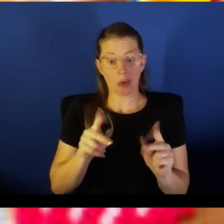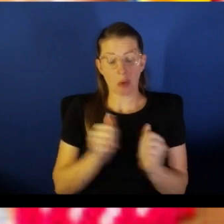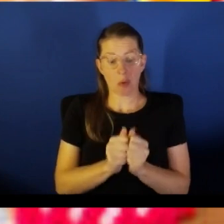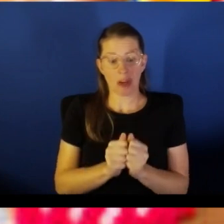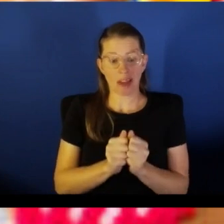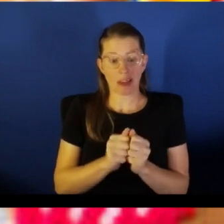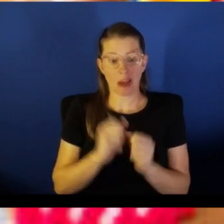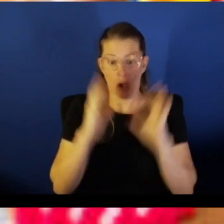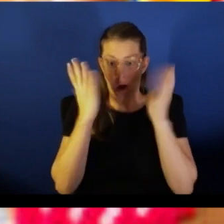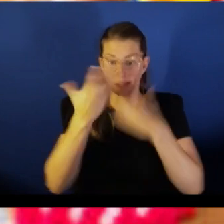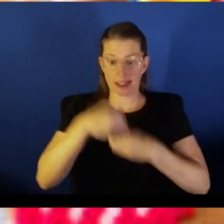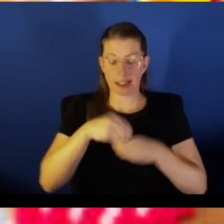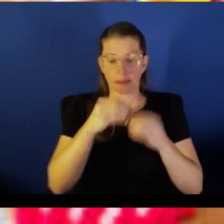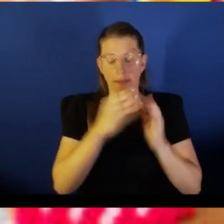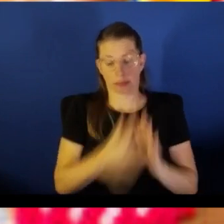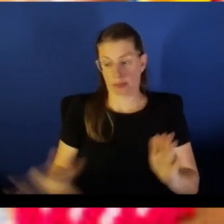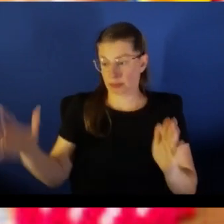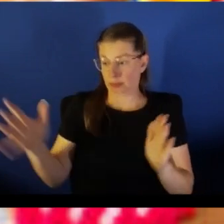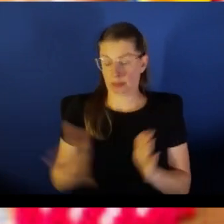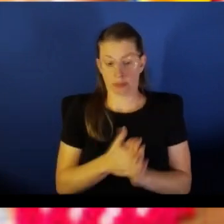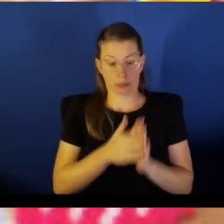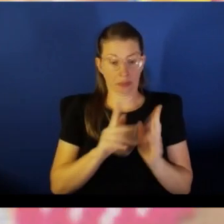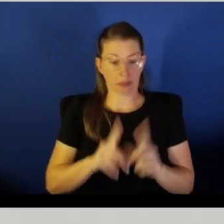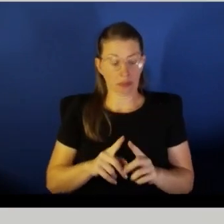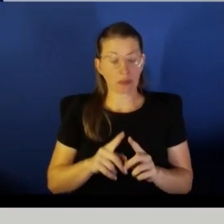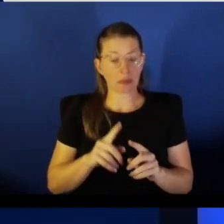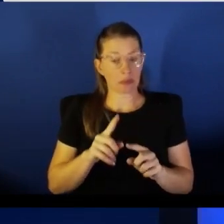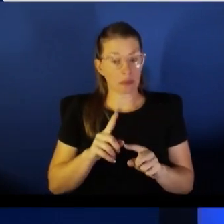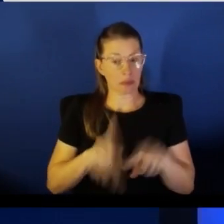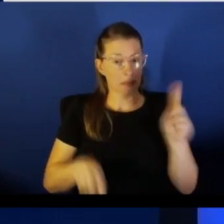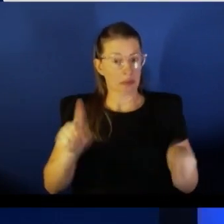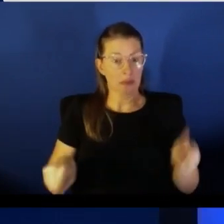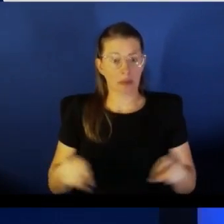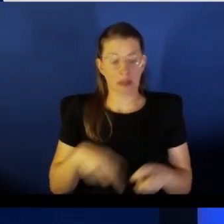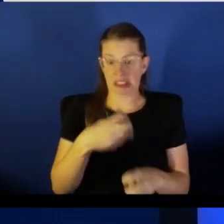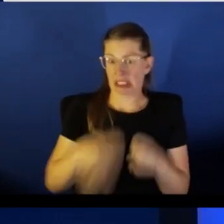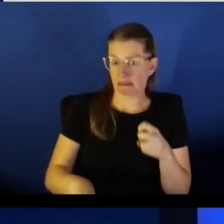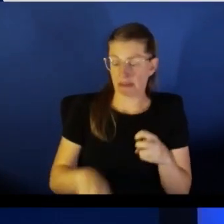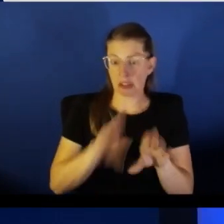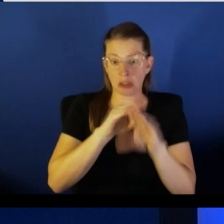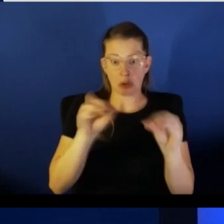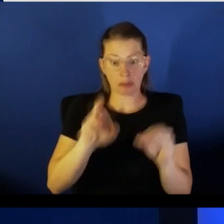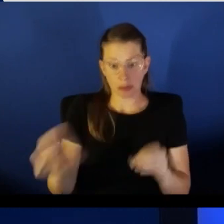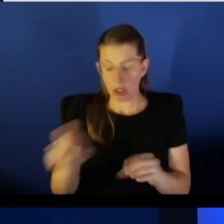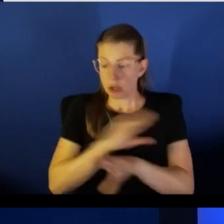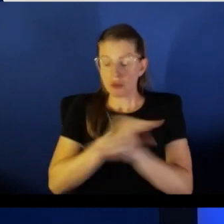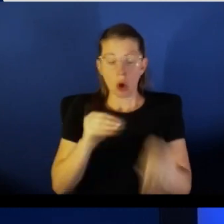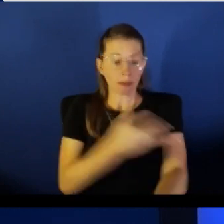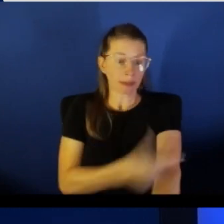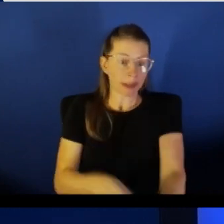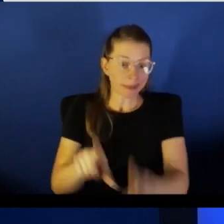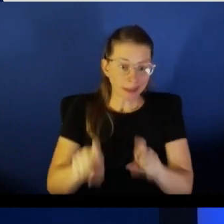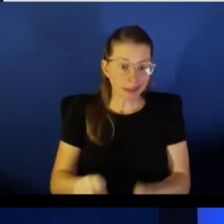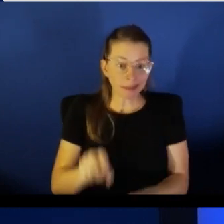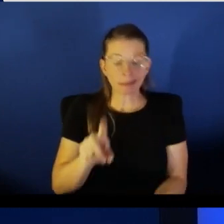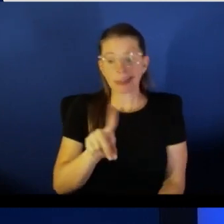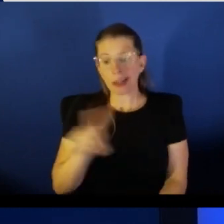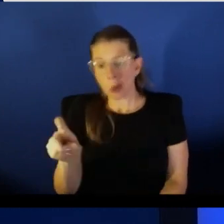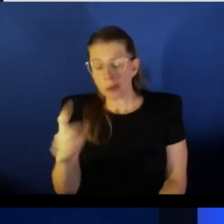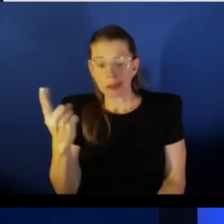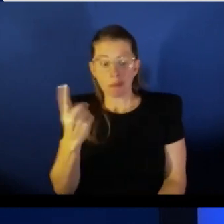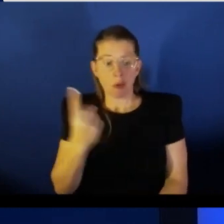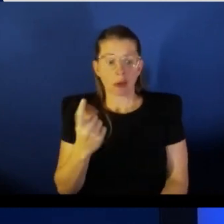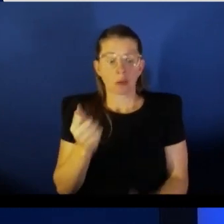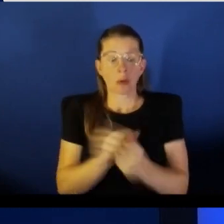significantly. And diagnosing autism, it's tough. There's no medical test like a blood test you can use to diagnose it. Some